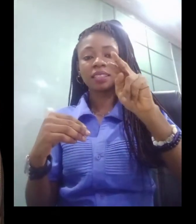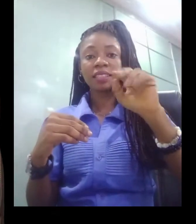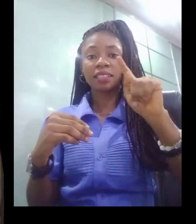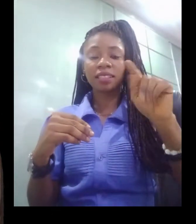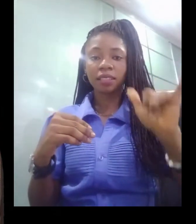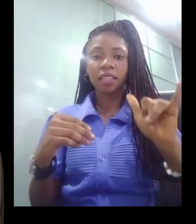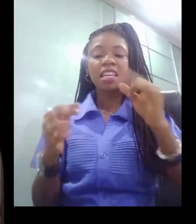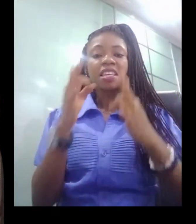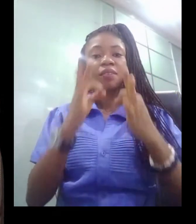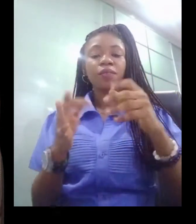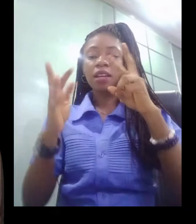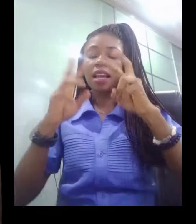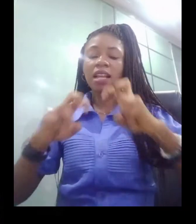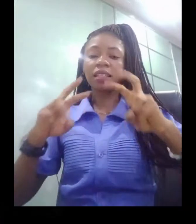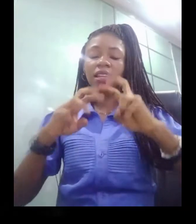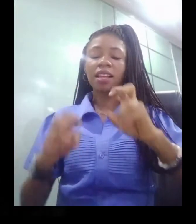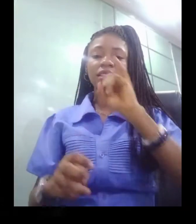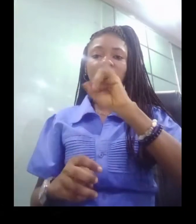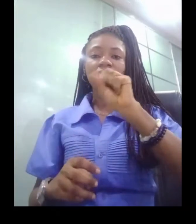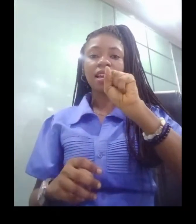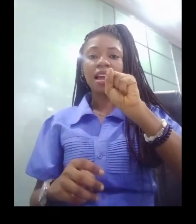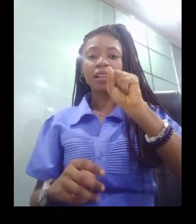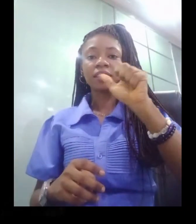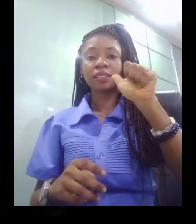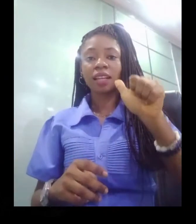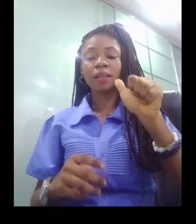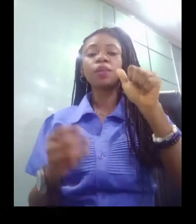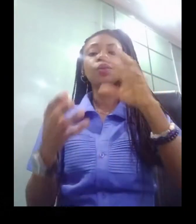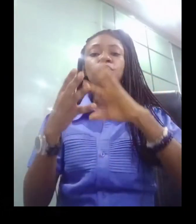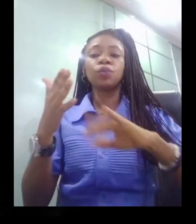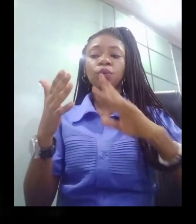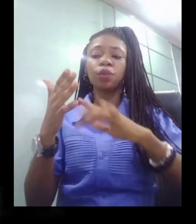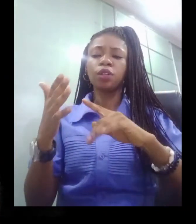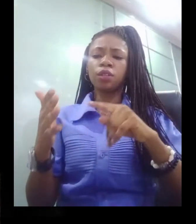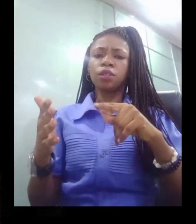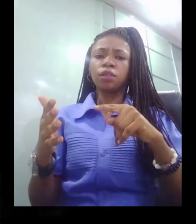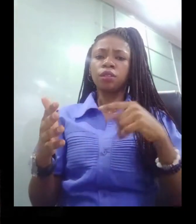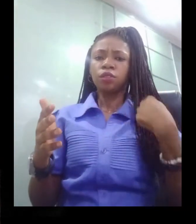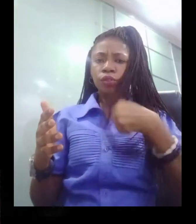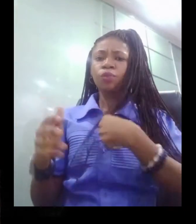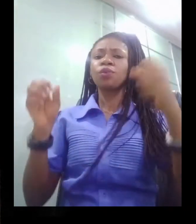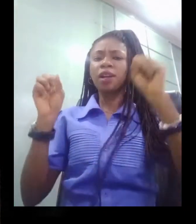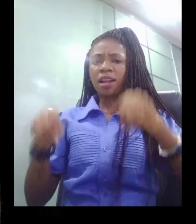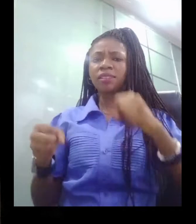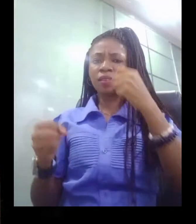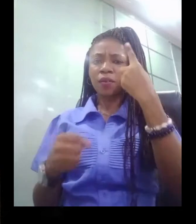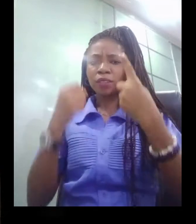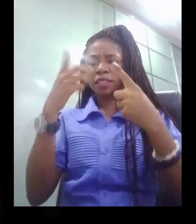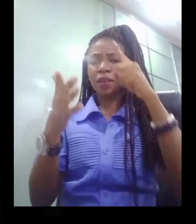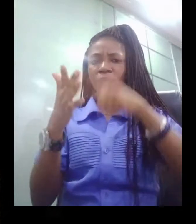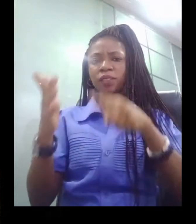some things and understand what she signed, even if you do not know the sign language.